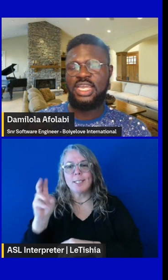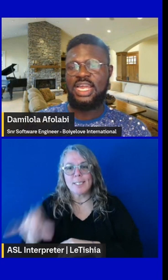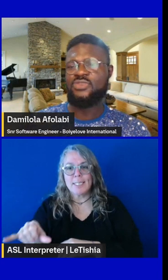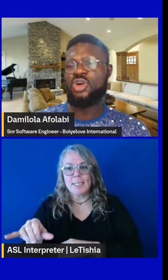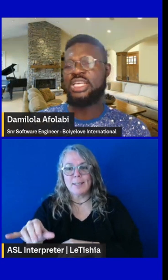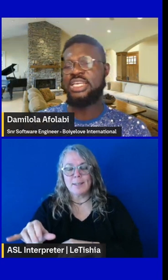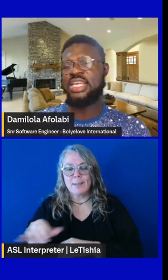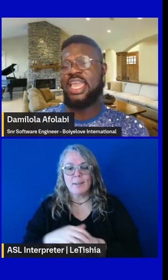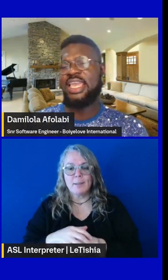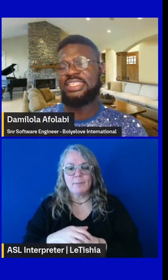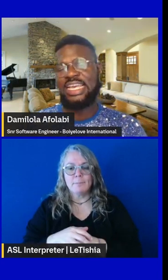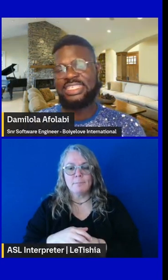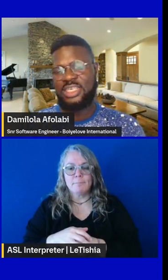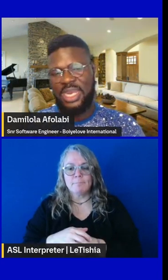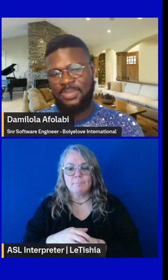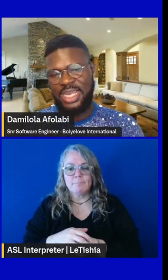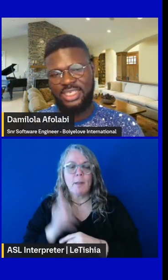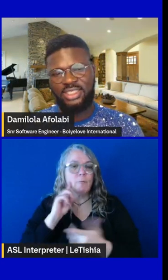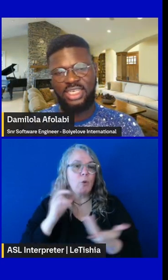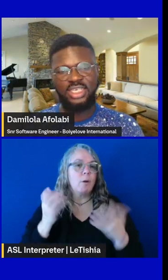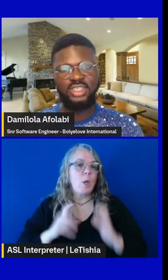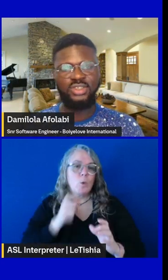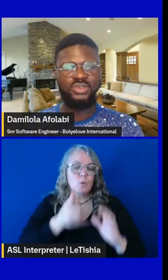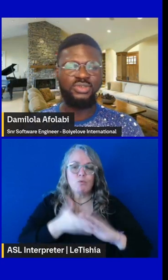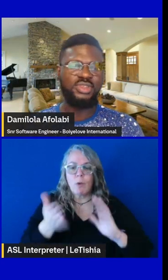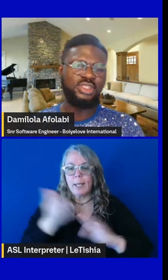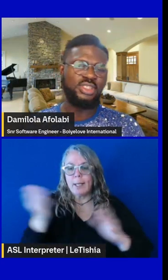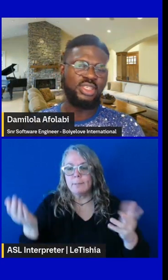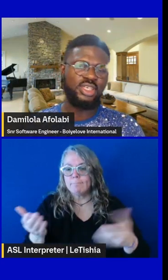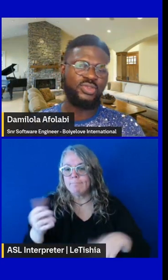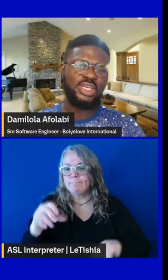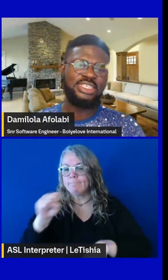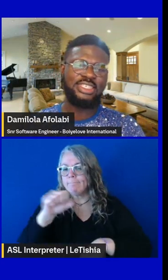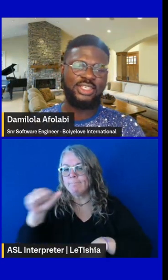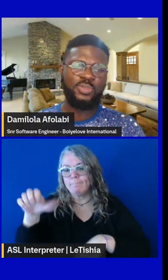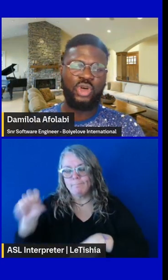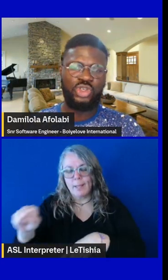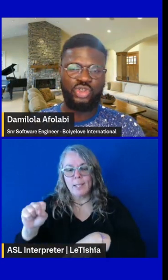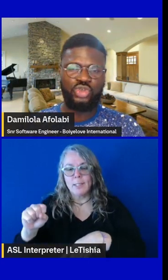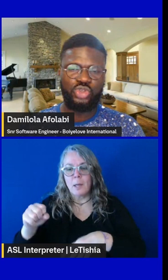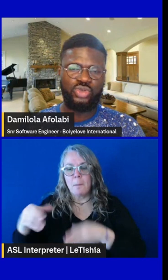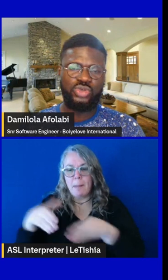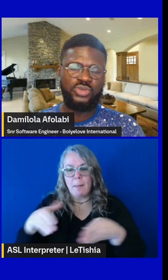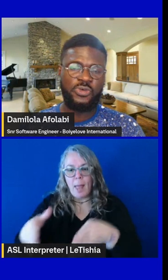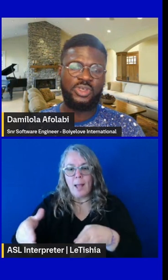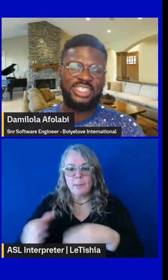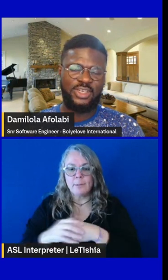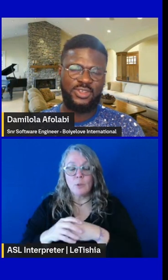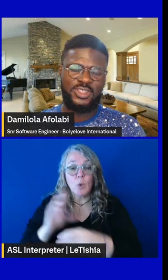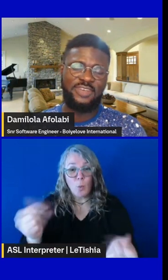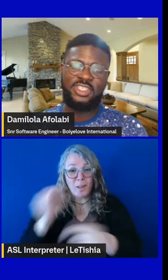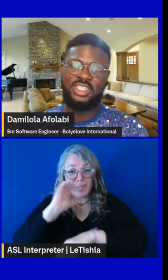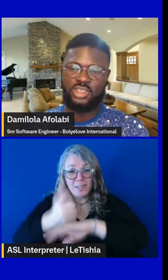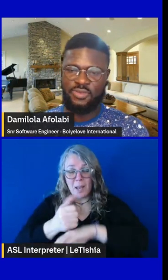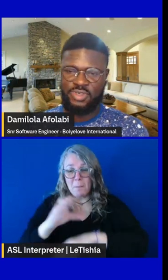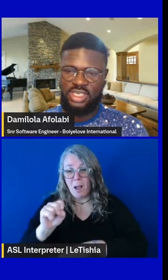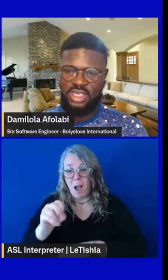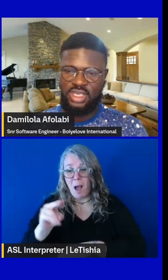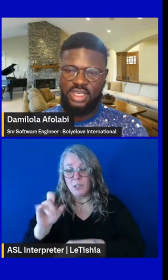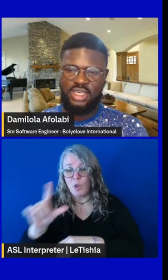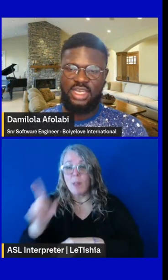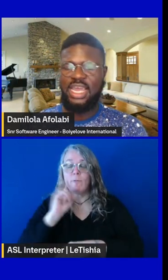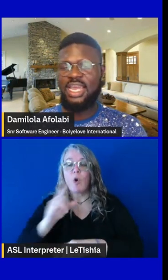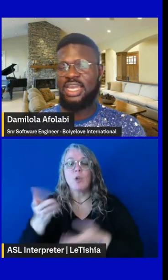For a client running a CI/CD pipeline, they could quickly set up Consul for service